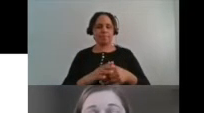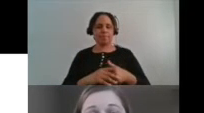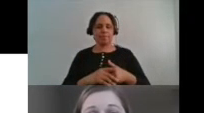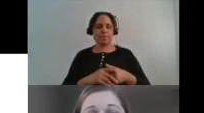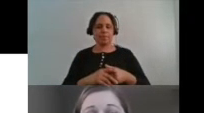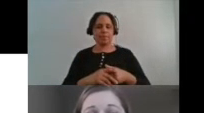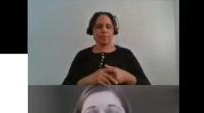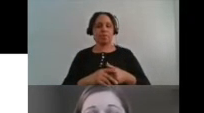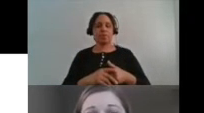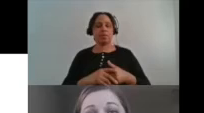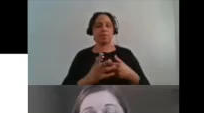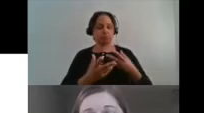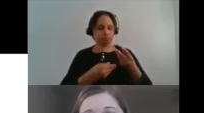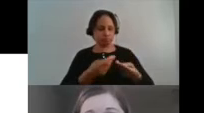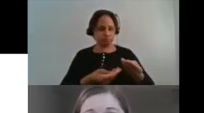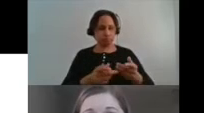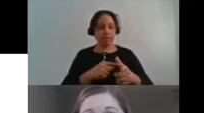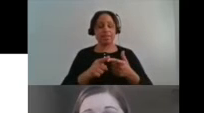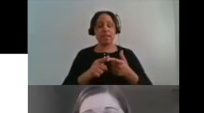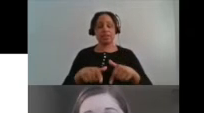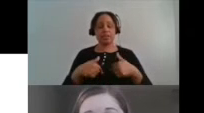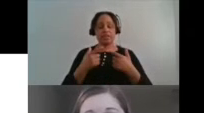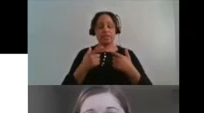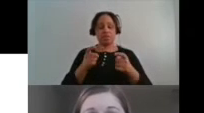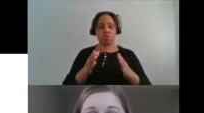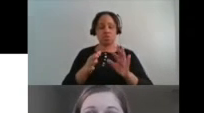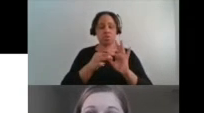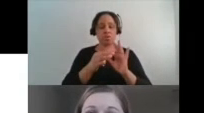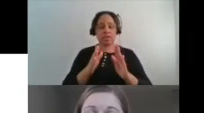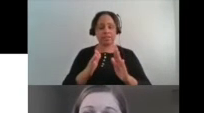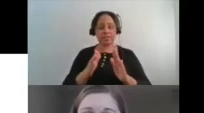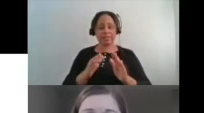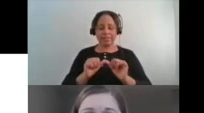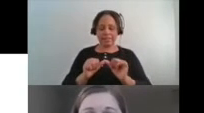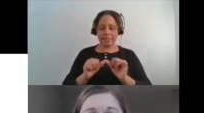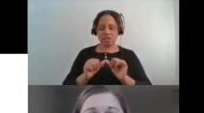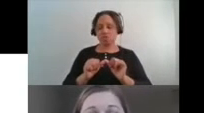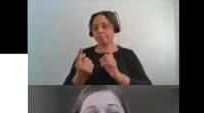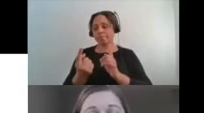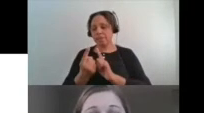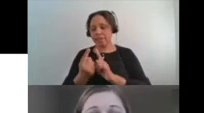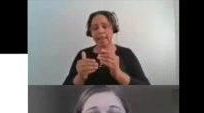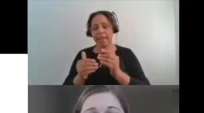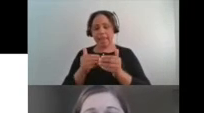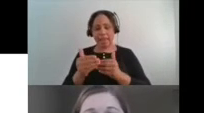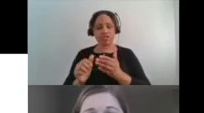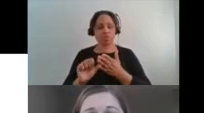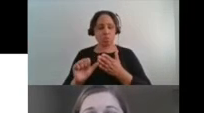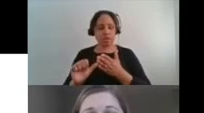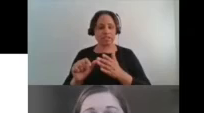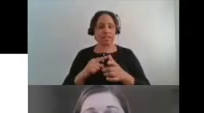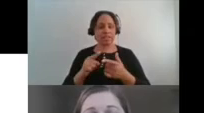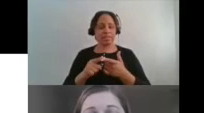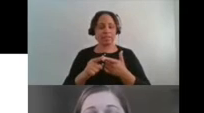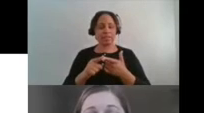the living donor coordinators continue to follow the donors after donation. The recipients go to a different team, but the donors will continue to be